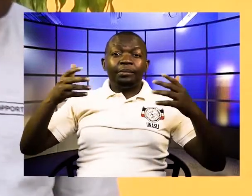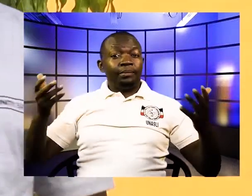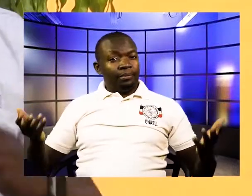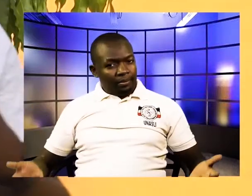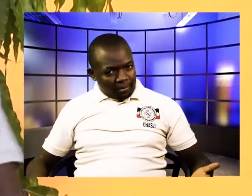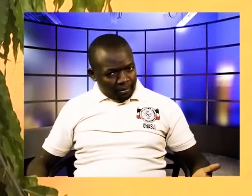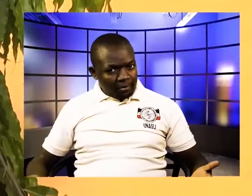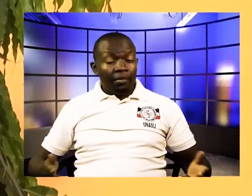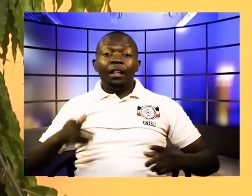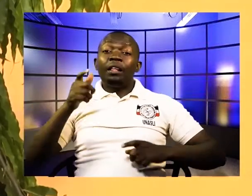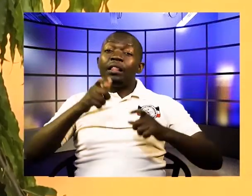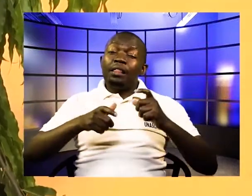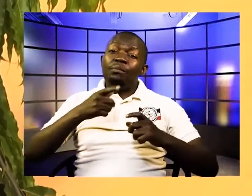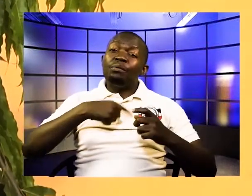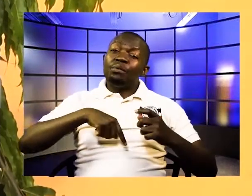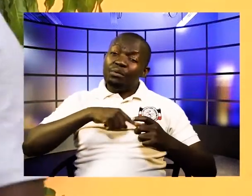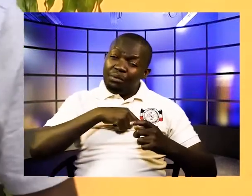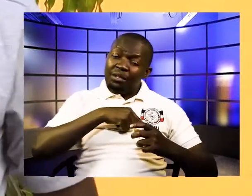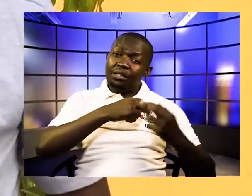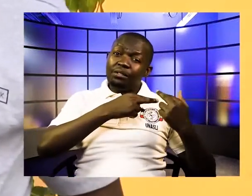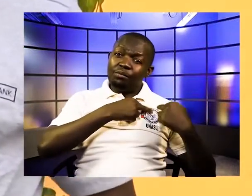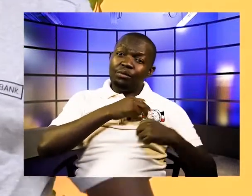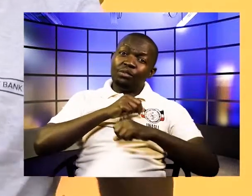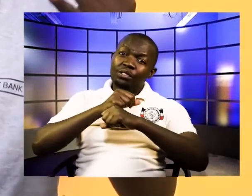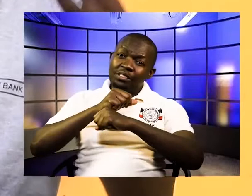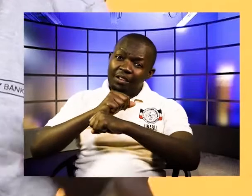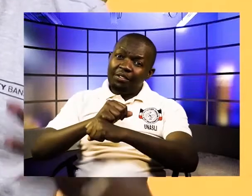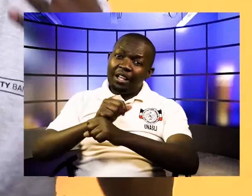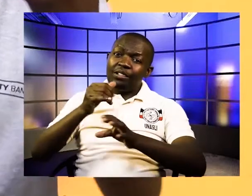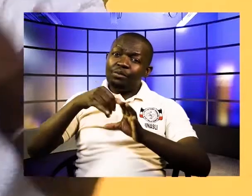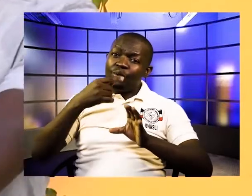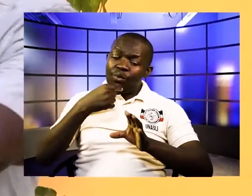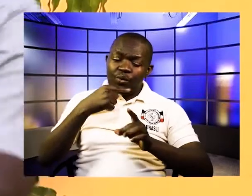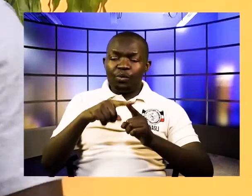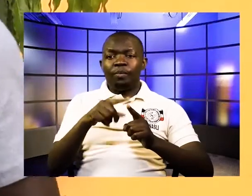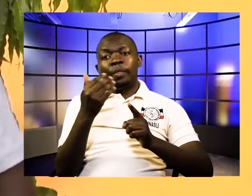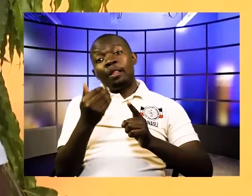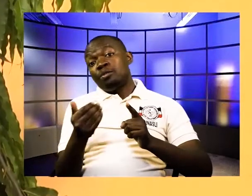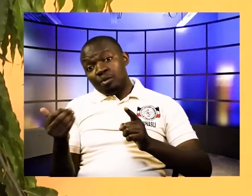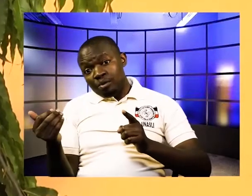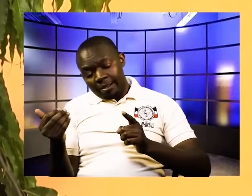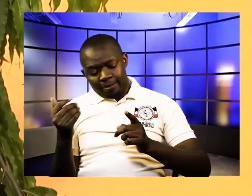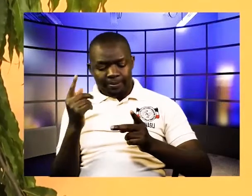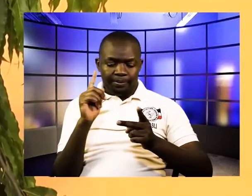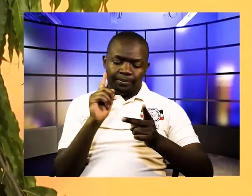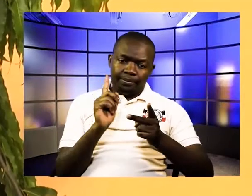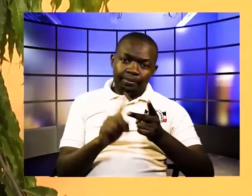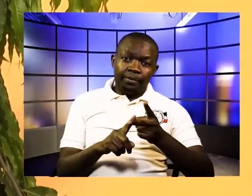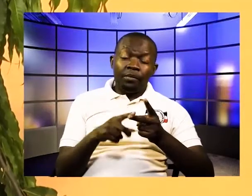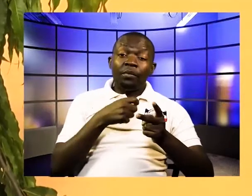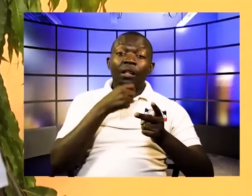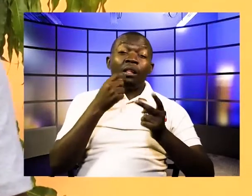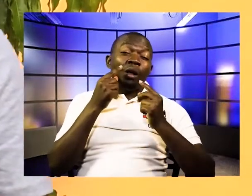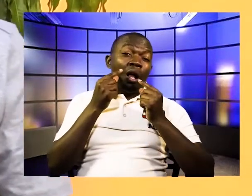The people we are meant to safeguard include children, include the vulnerable adults, and among that, we